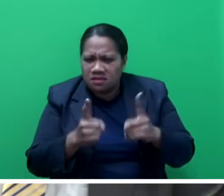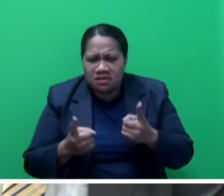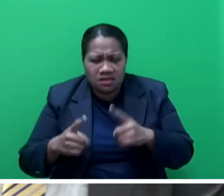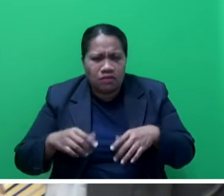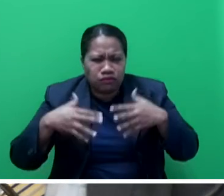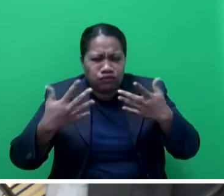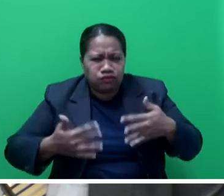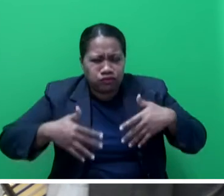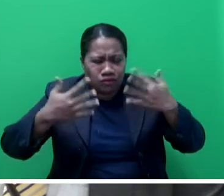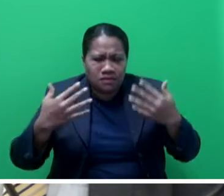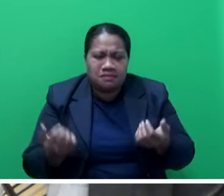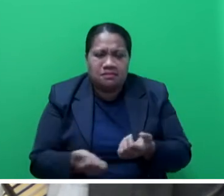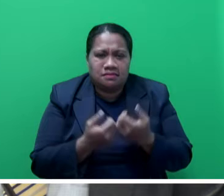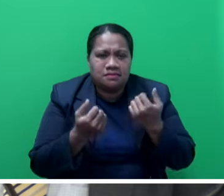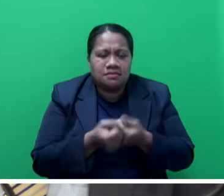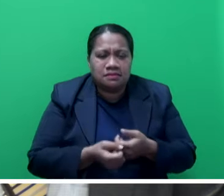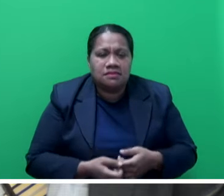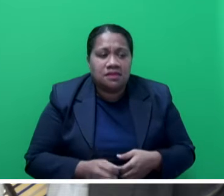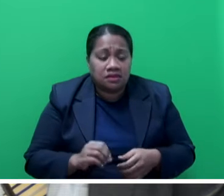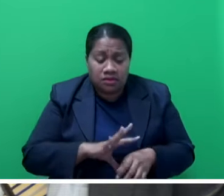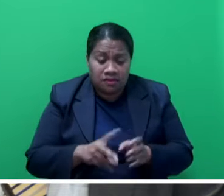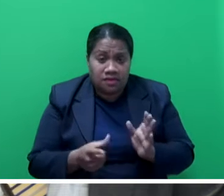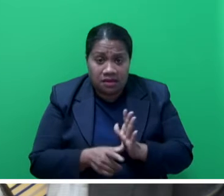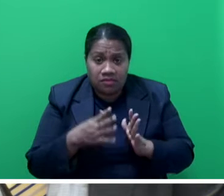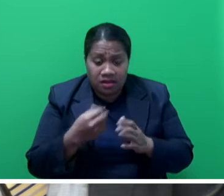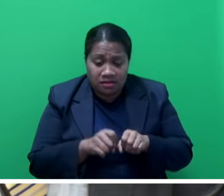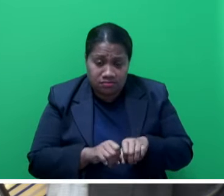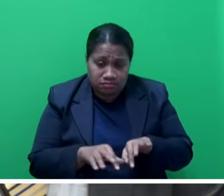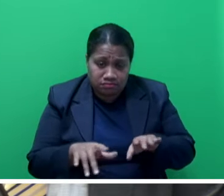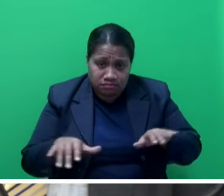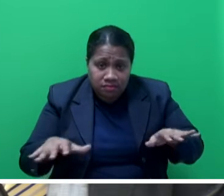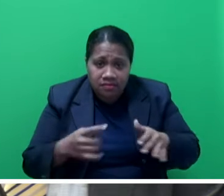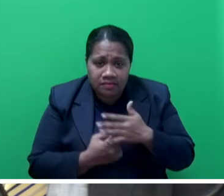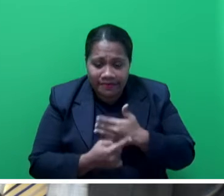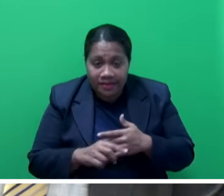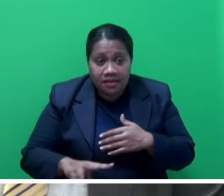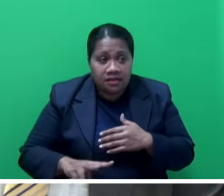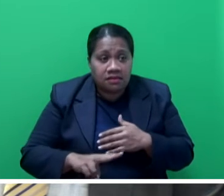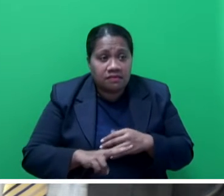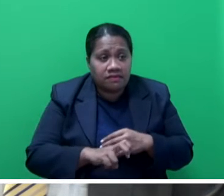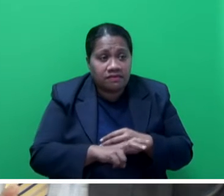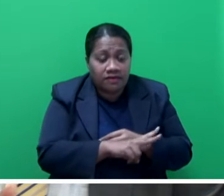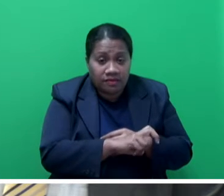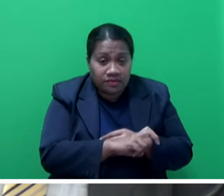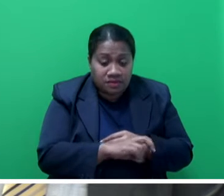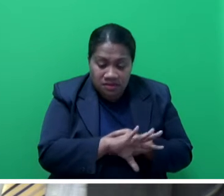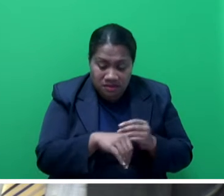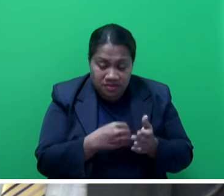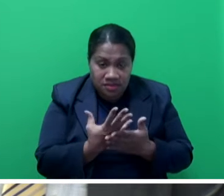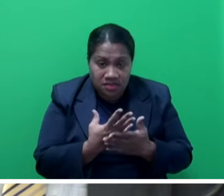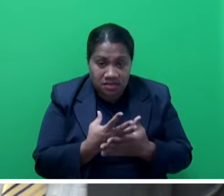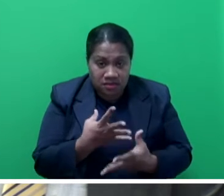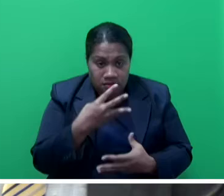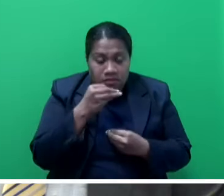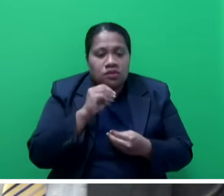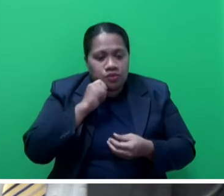diseases, every time there is a community transmission, the likelihood of the virus mutating increases. The longer